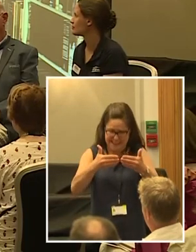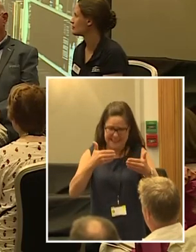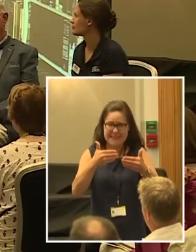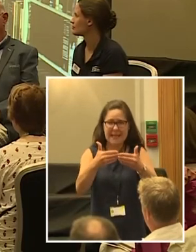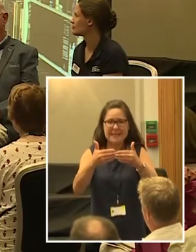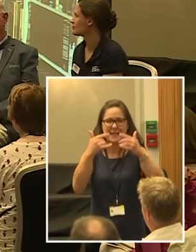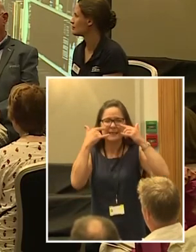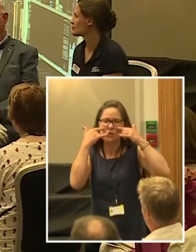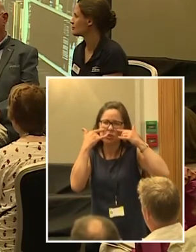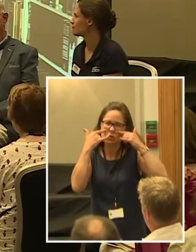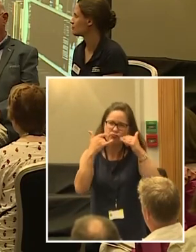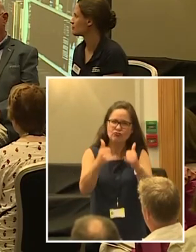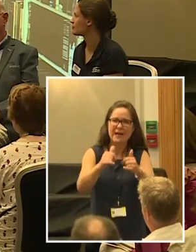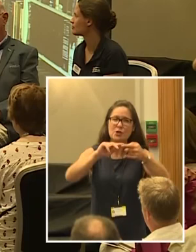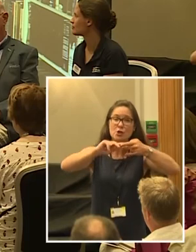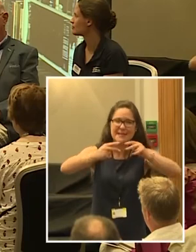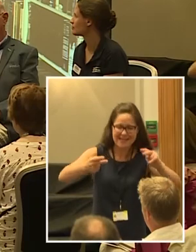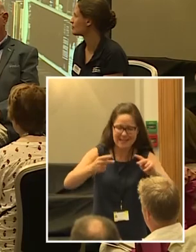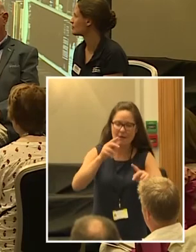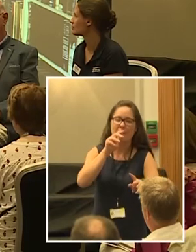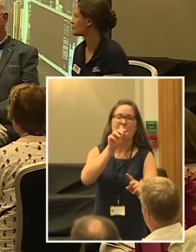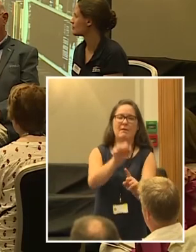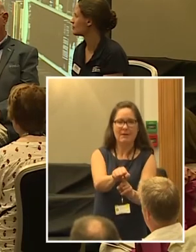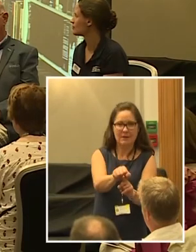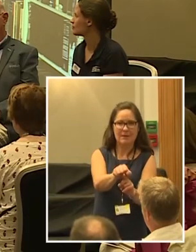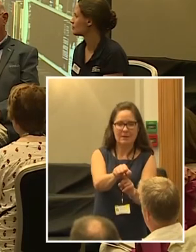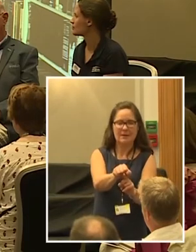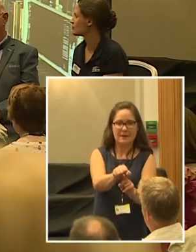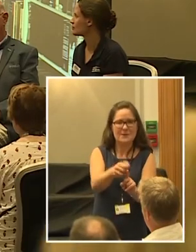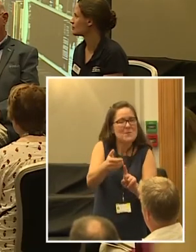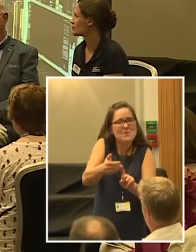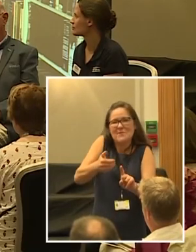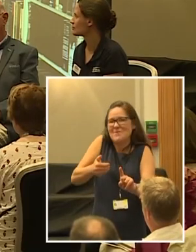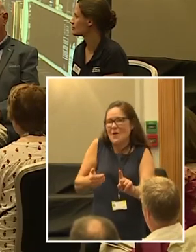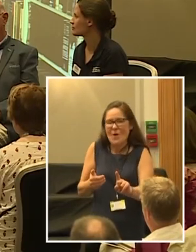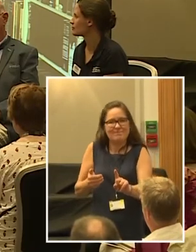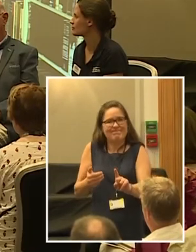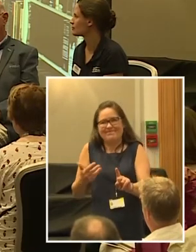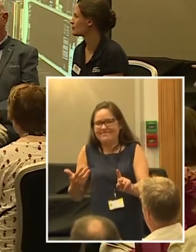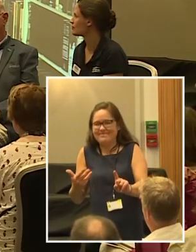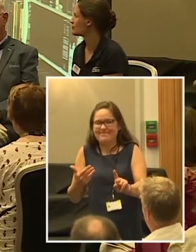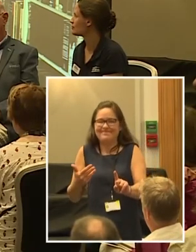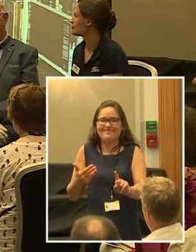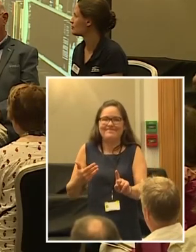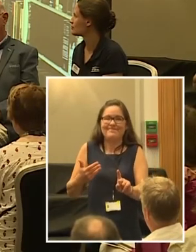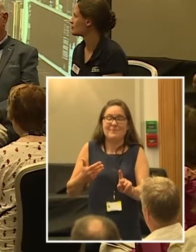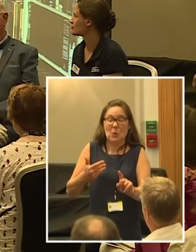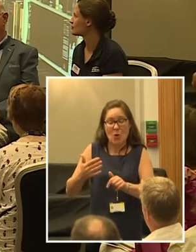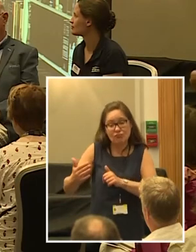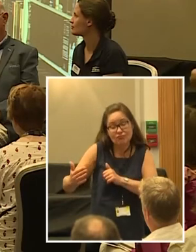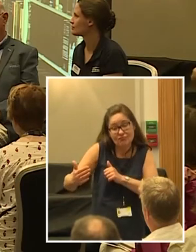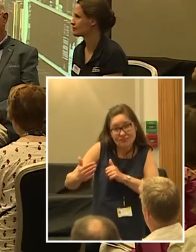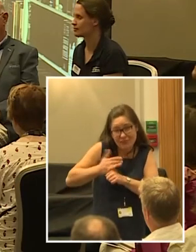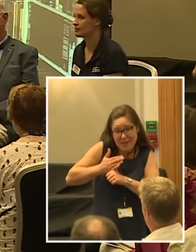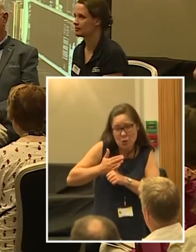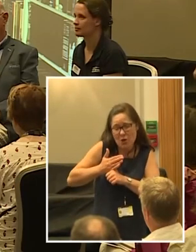specific to say you have got the following problems. So I'm not sure whether your original diagnosis was an